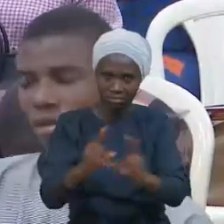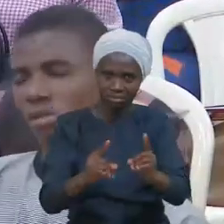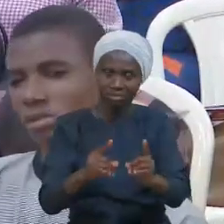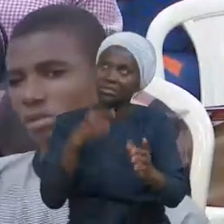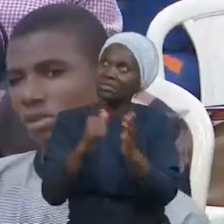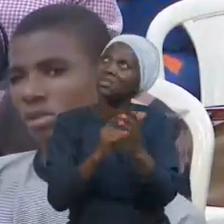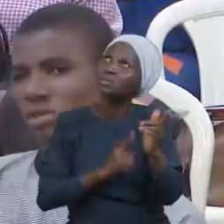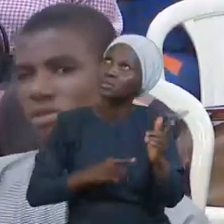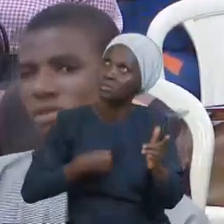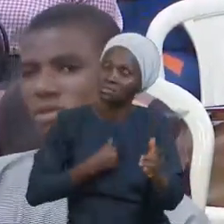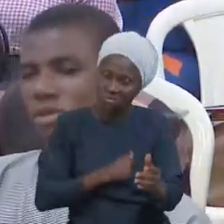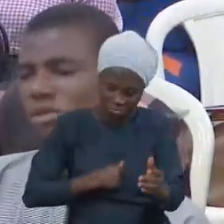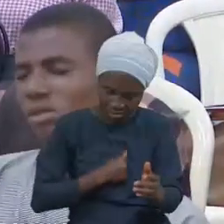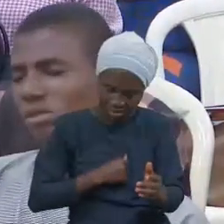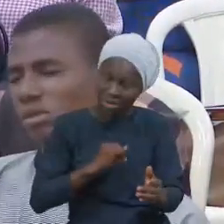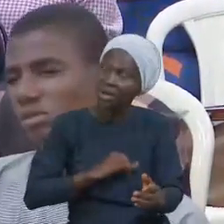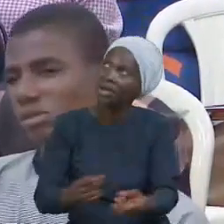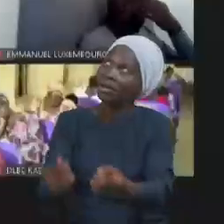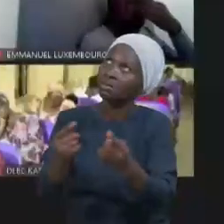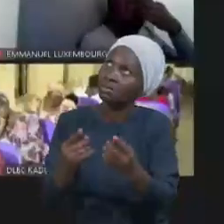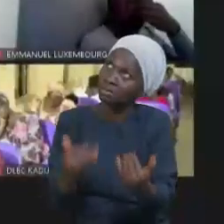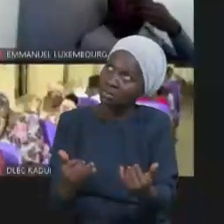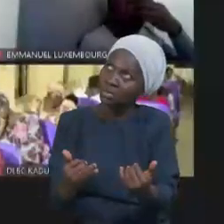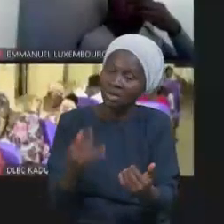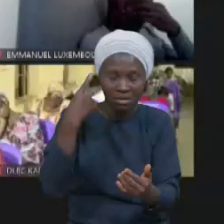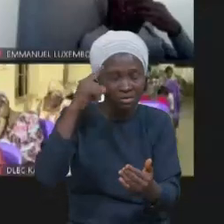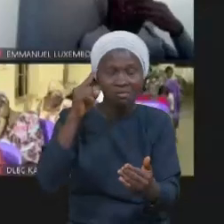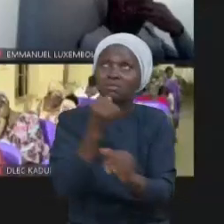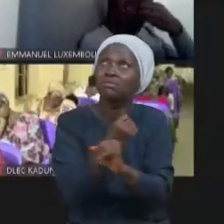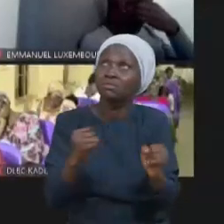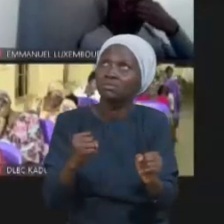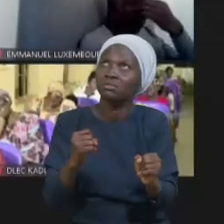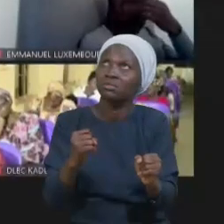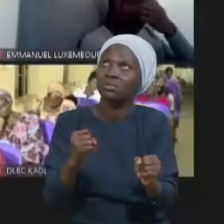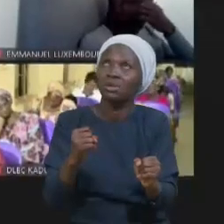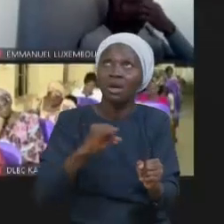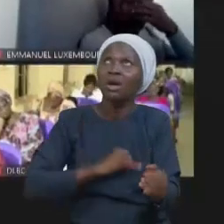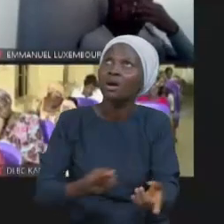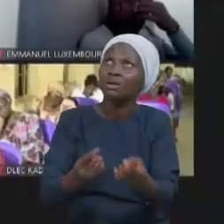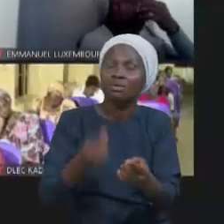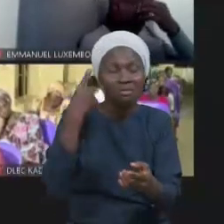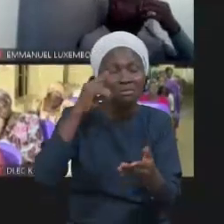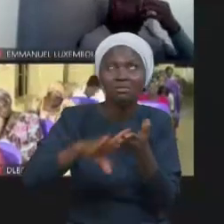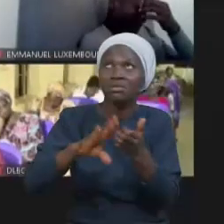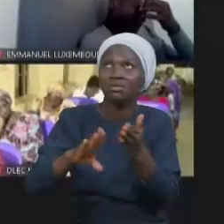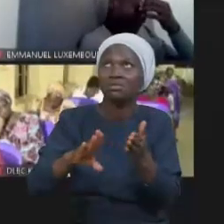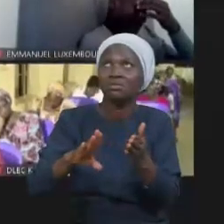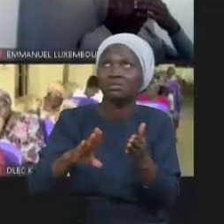I come for salvation, forgiveness, on the basis of your